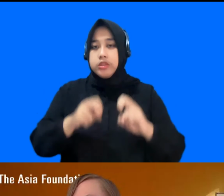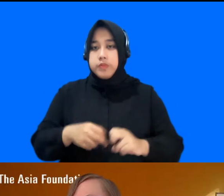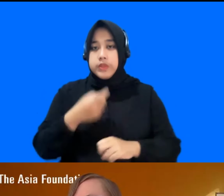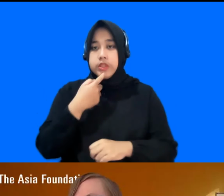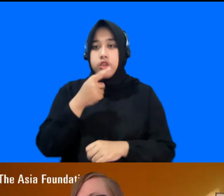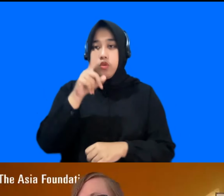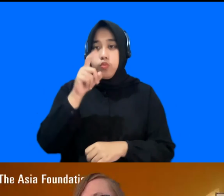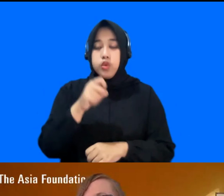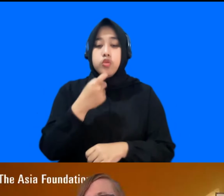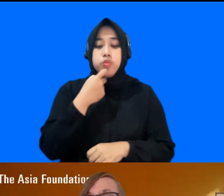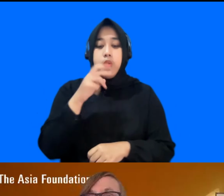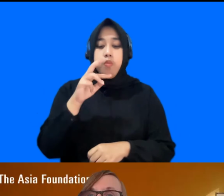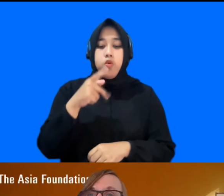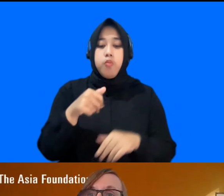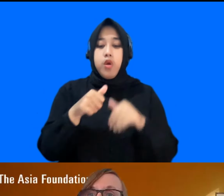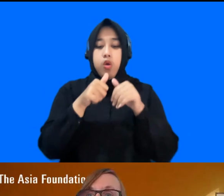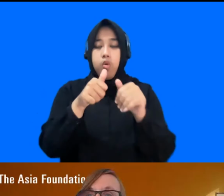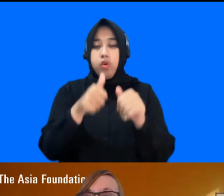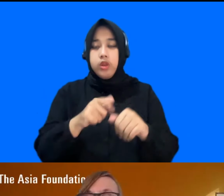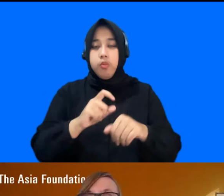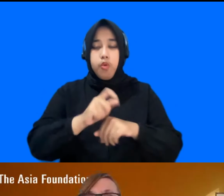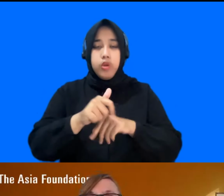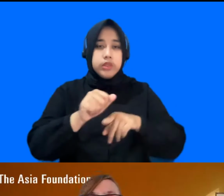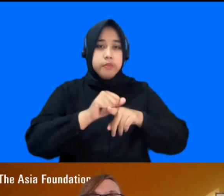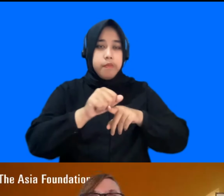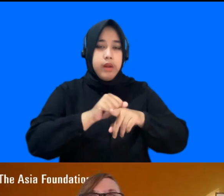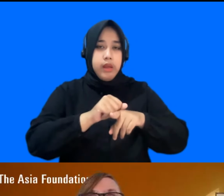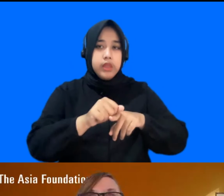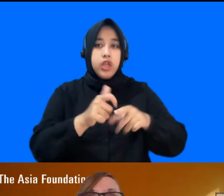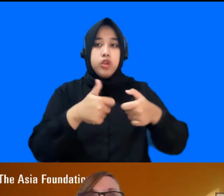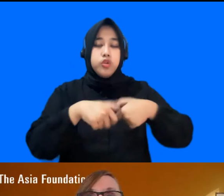training and capacity building based on the needs of the audience,